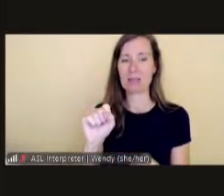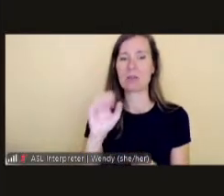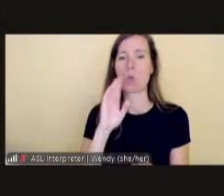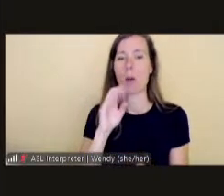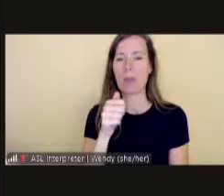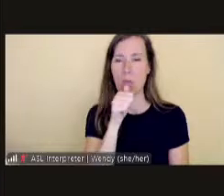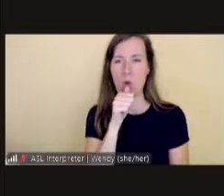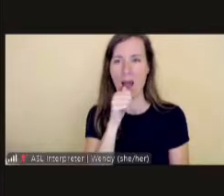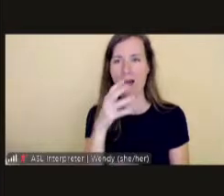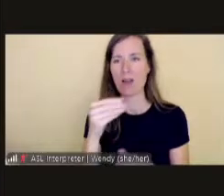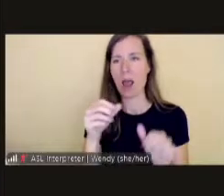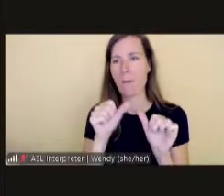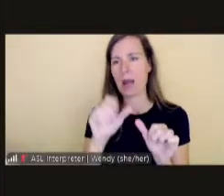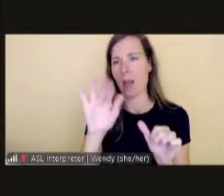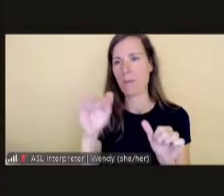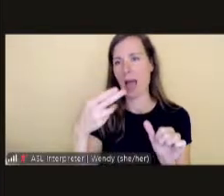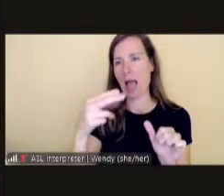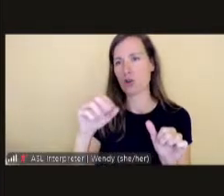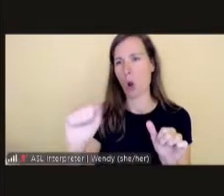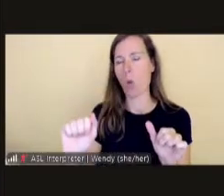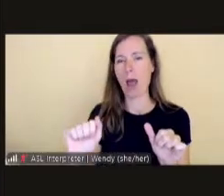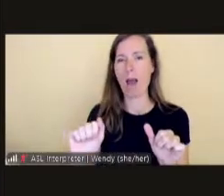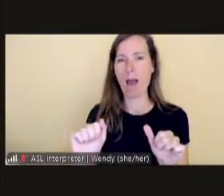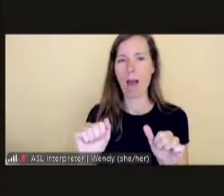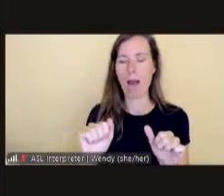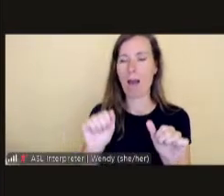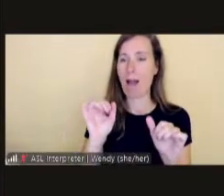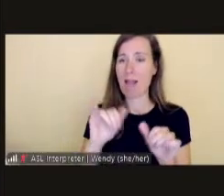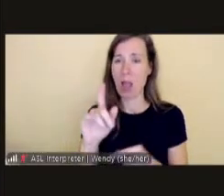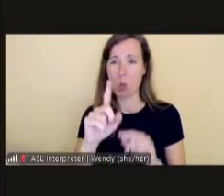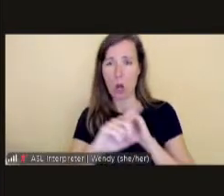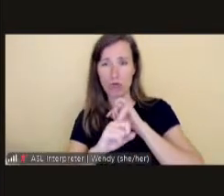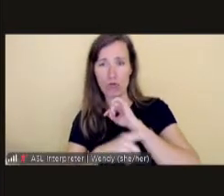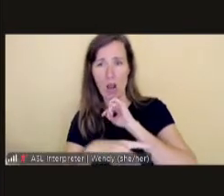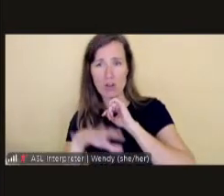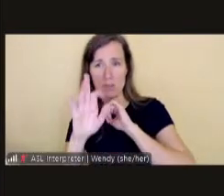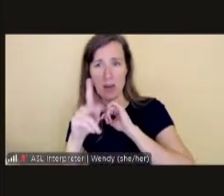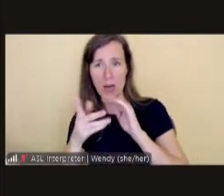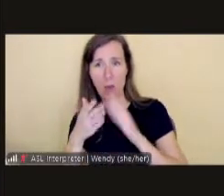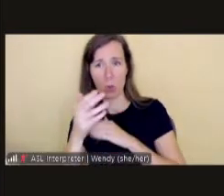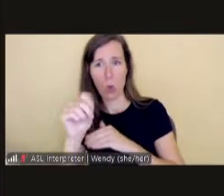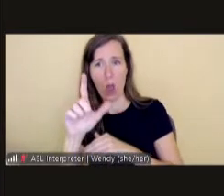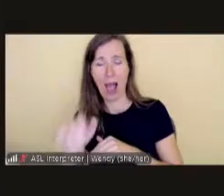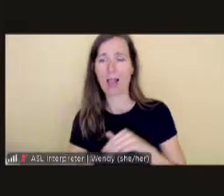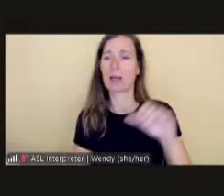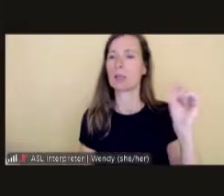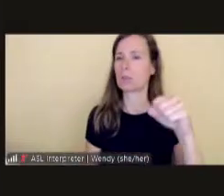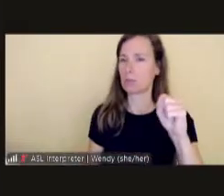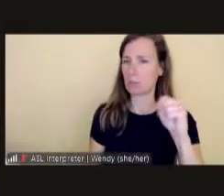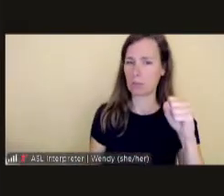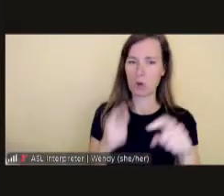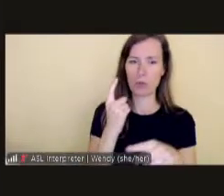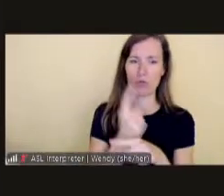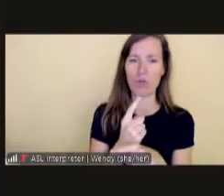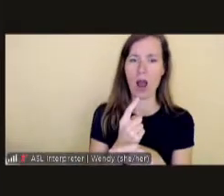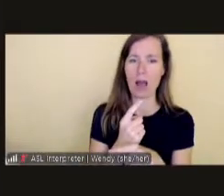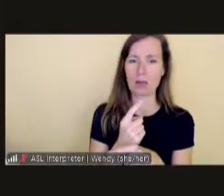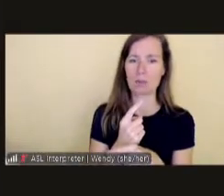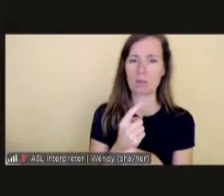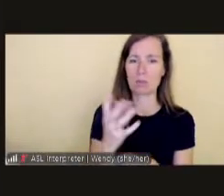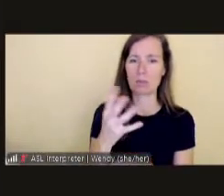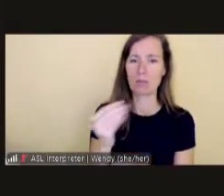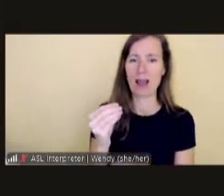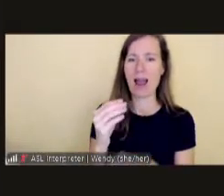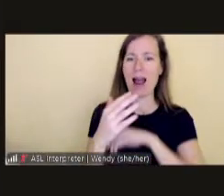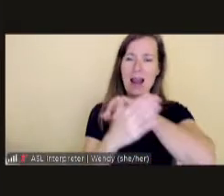that be where trash would be picked up from through that alley? Yes, and the county standards for alleys anticipate trash trucks,